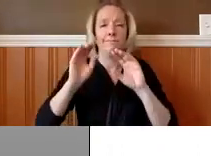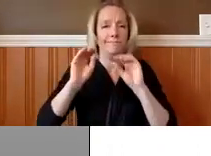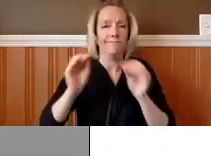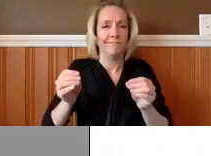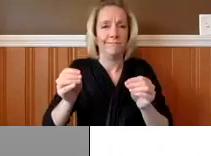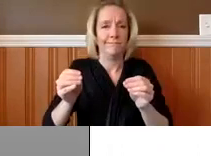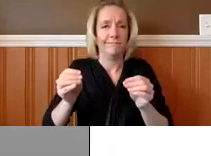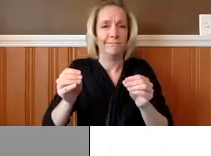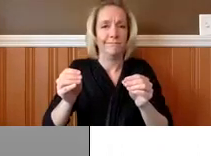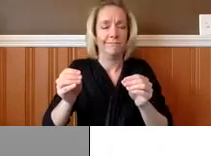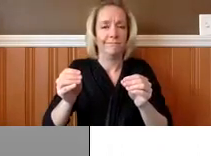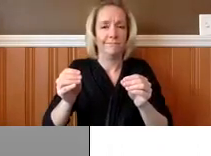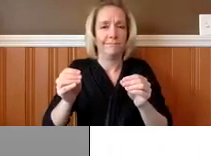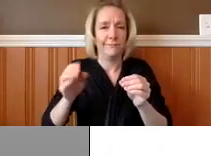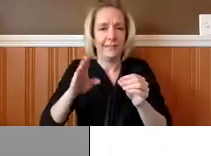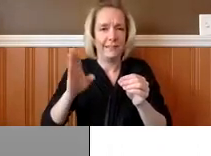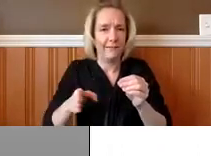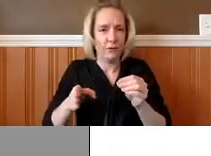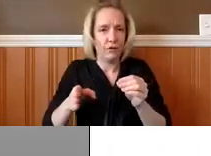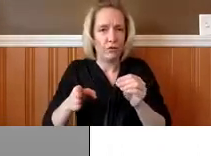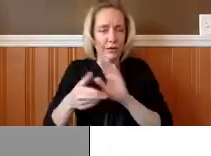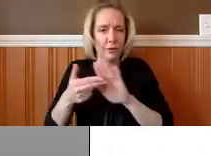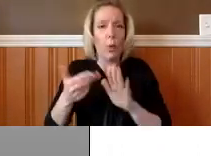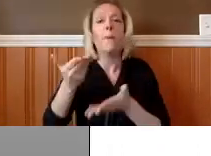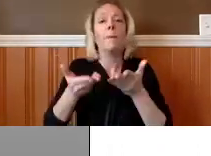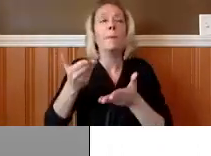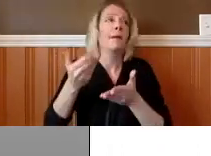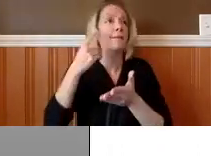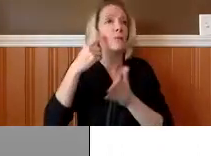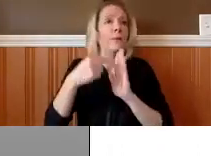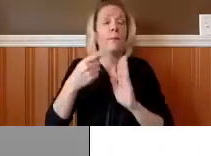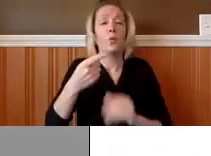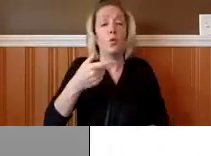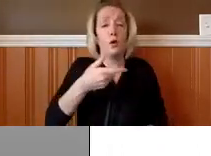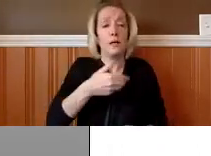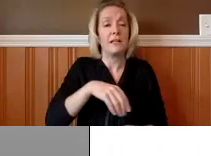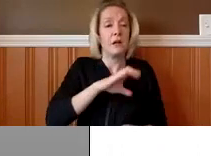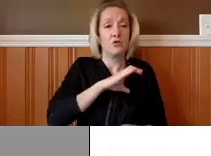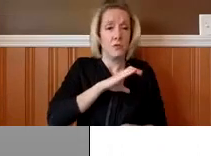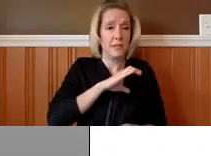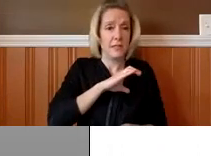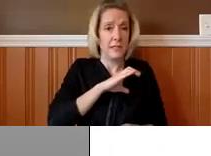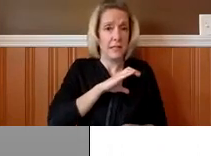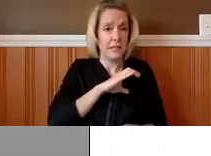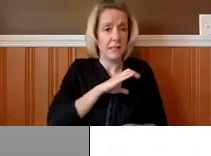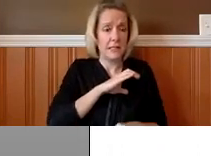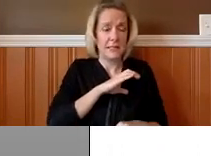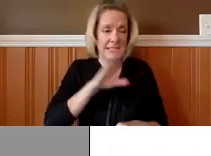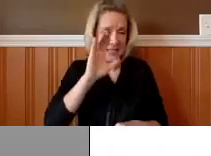issue? I guess if there were characteristics that they tested that they don't find any